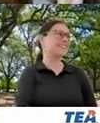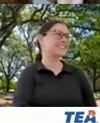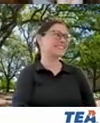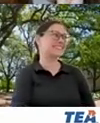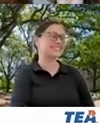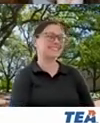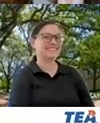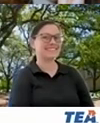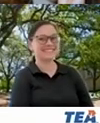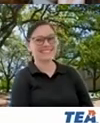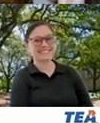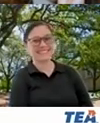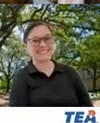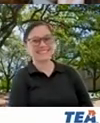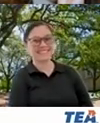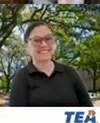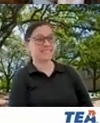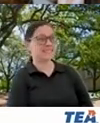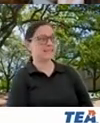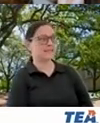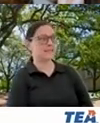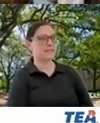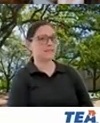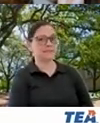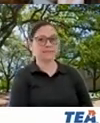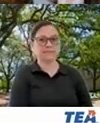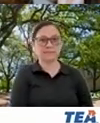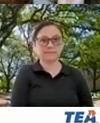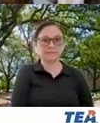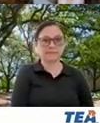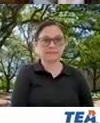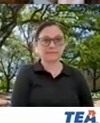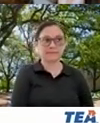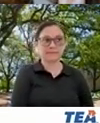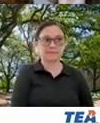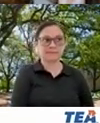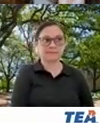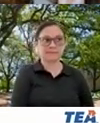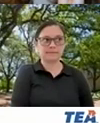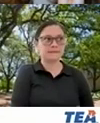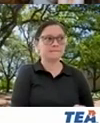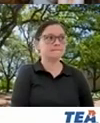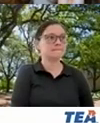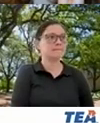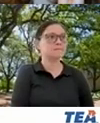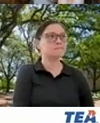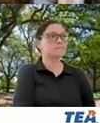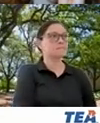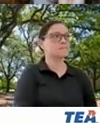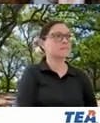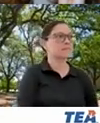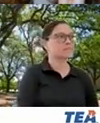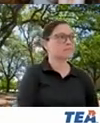know. But I'm thinking as you guys get more descriptive, you probably can take a lot of ideas from that